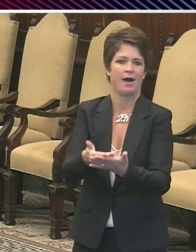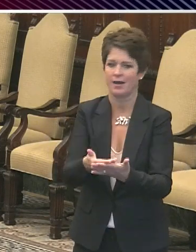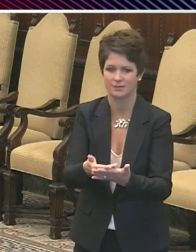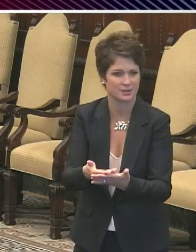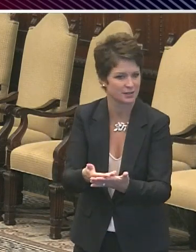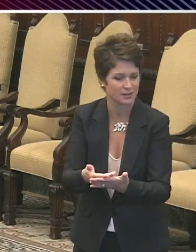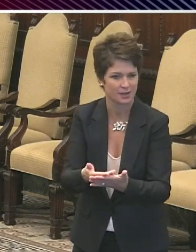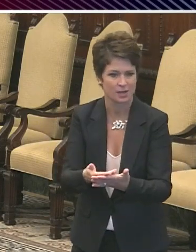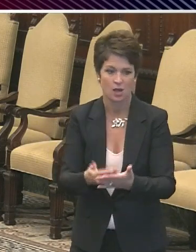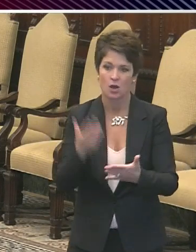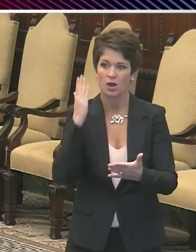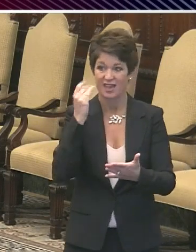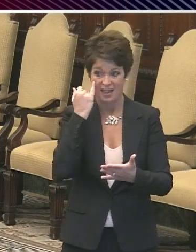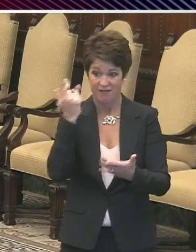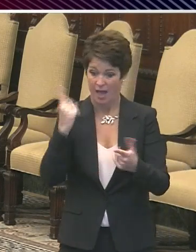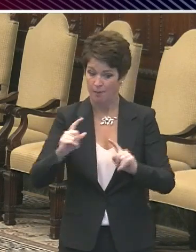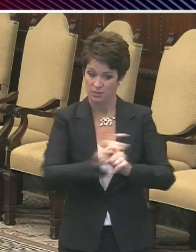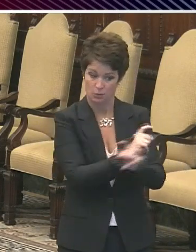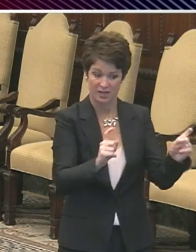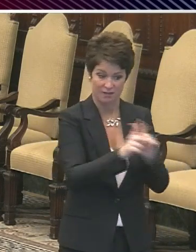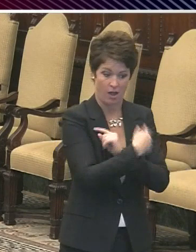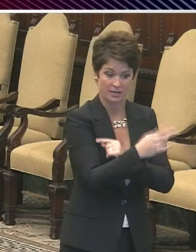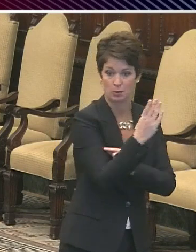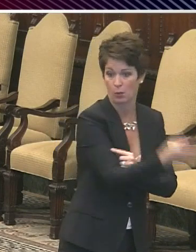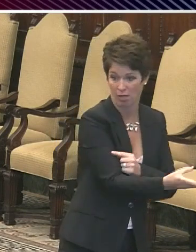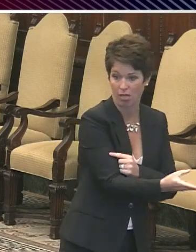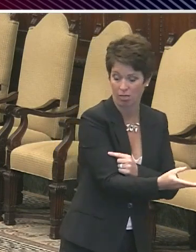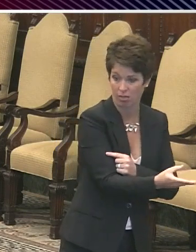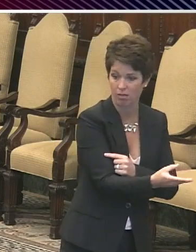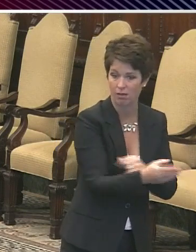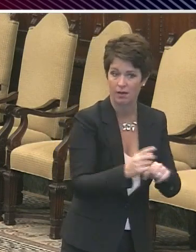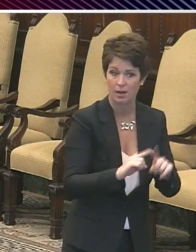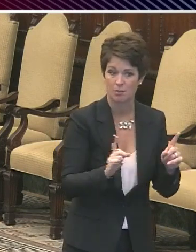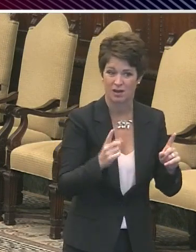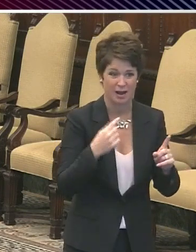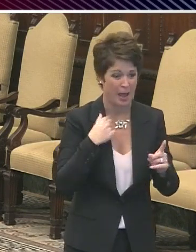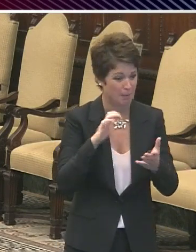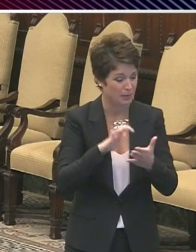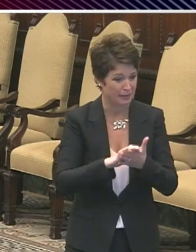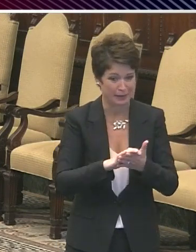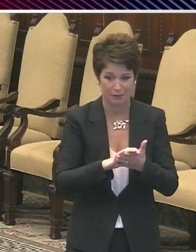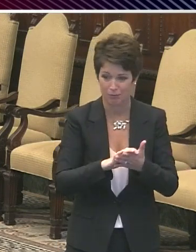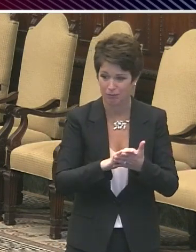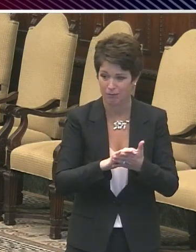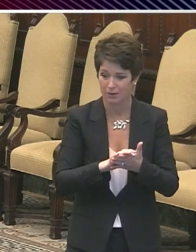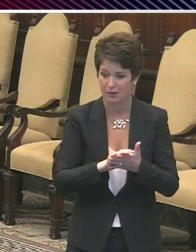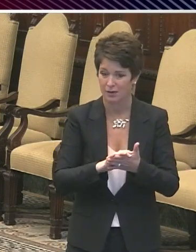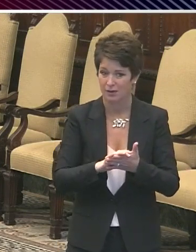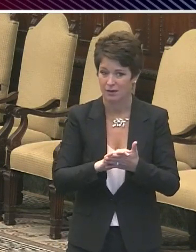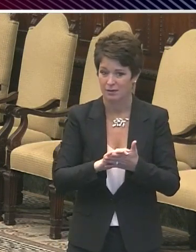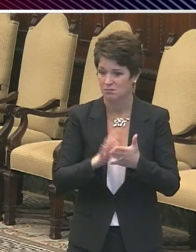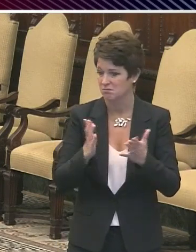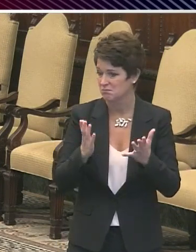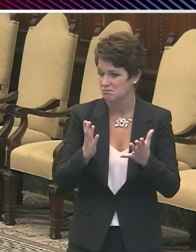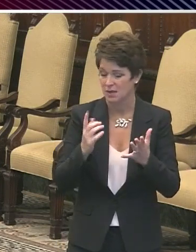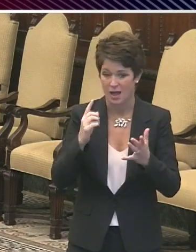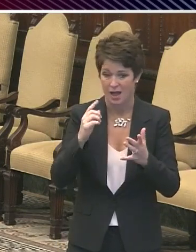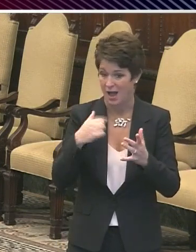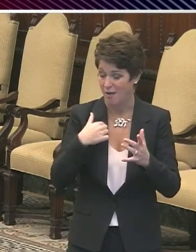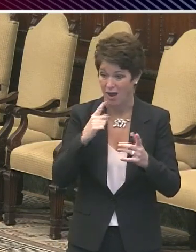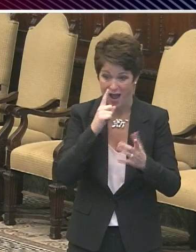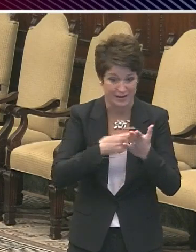been given to hospitals. And if so, I don't believe it is in general being used for treatment. But I have